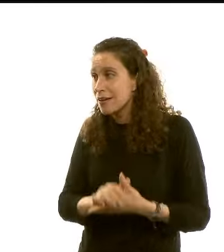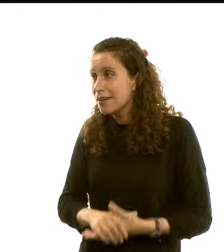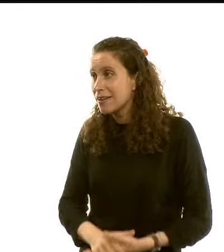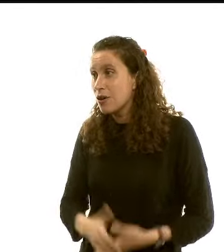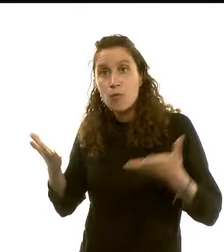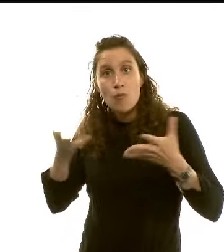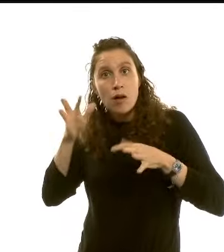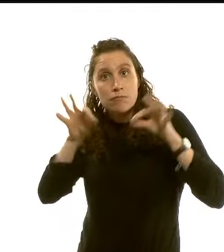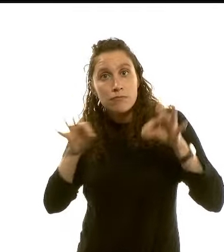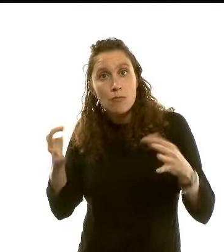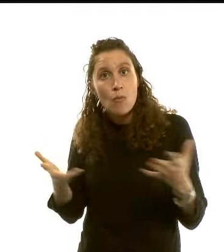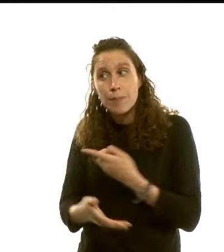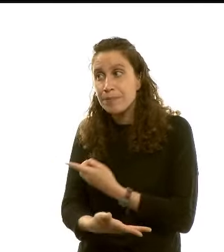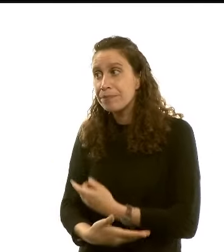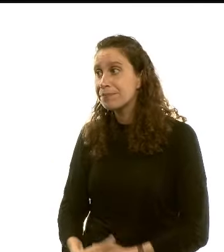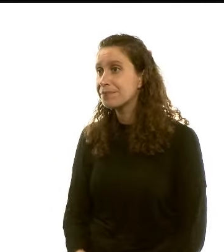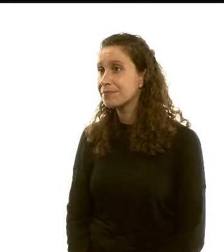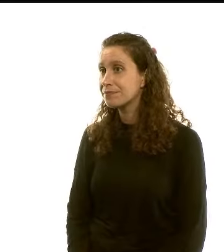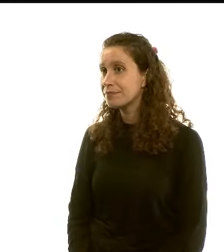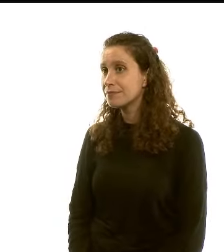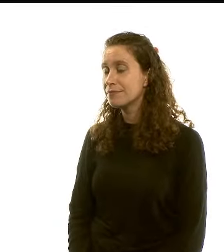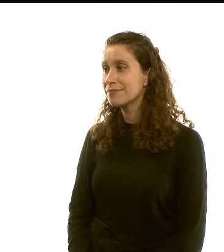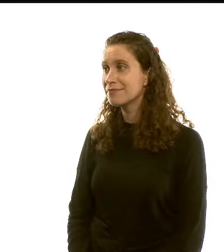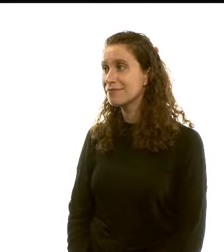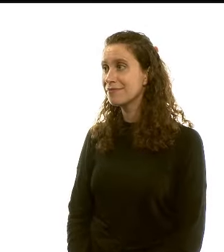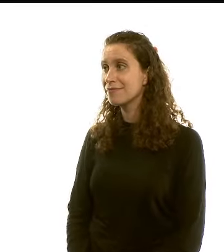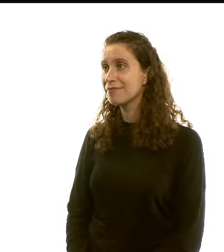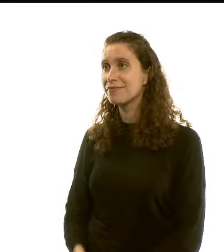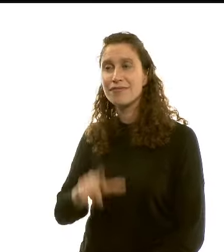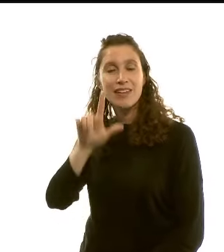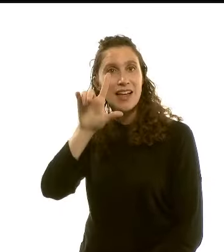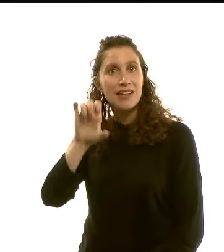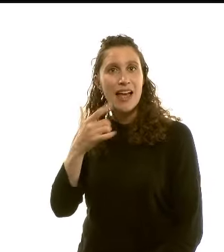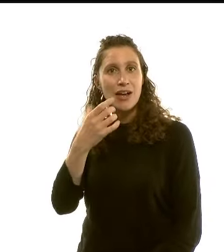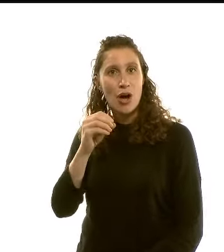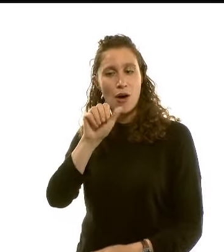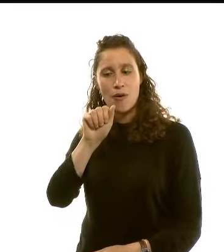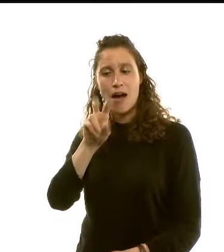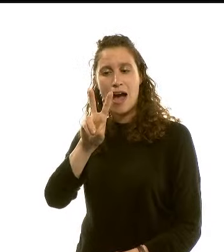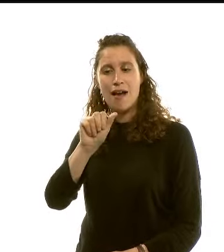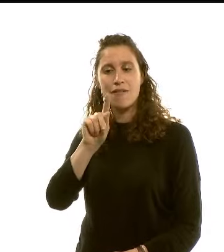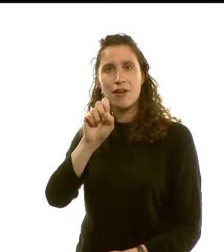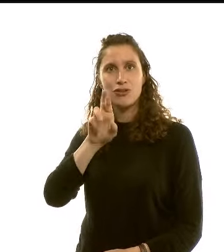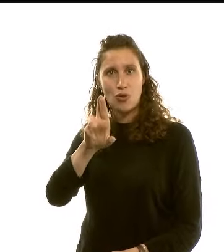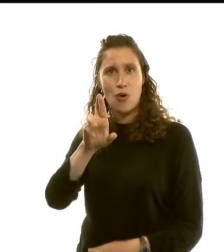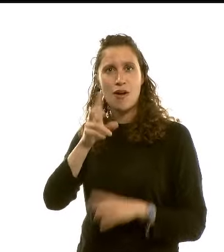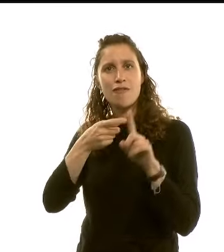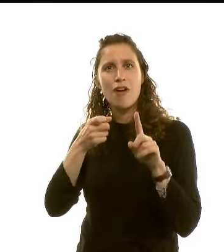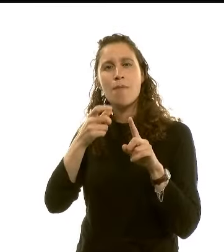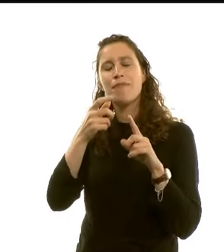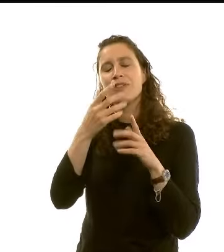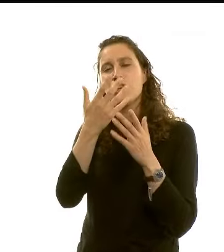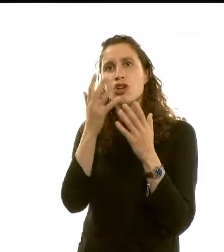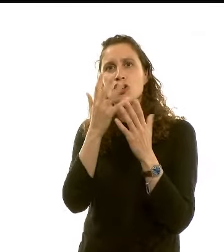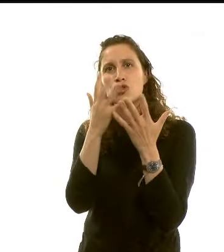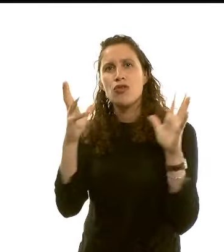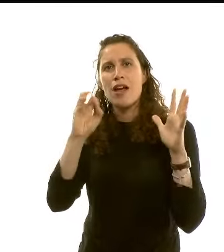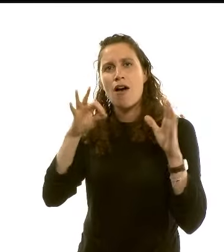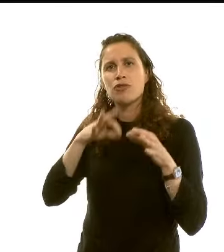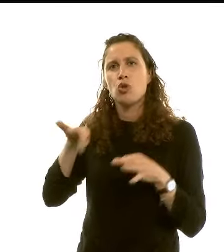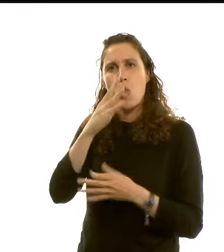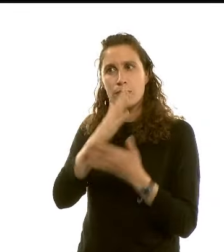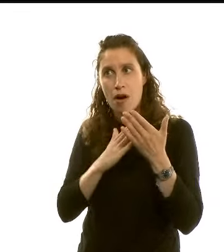Tell us all about it. Yes, and this is the Lego Avatar Torok Makto and Tree of Souls set. Of